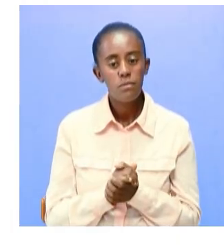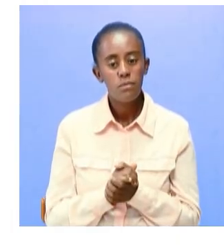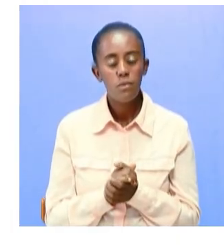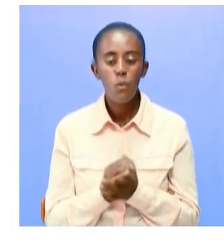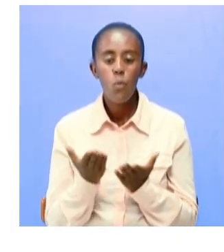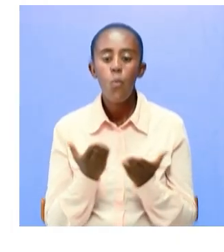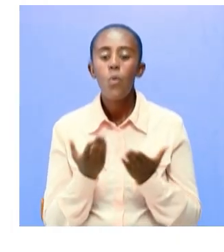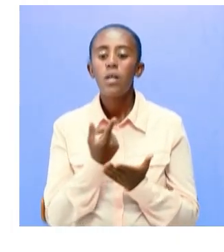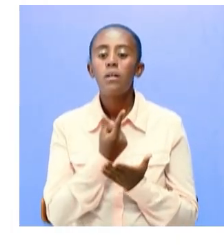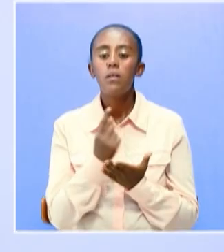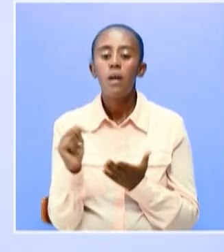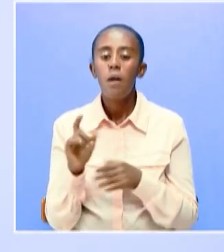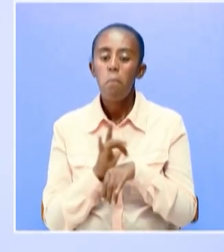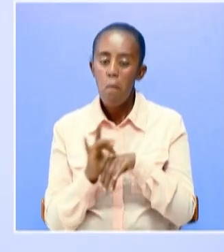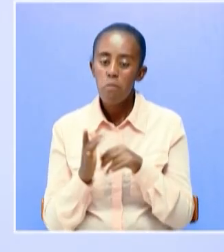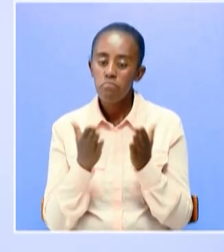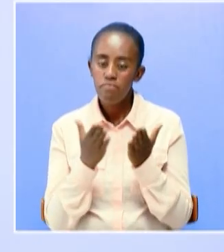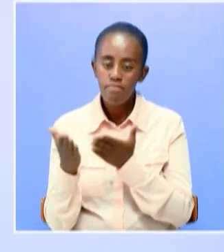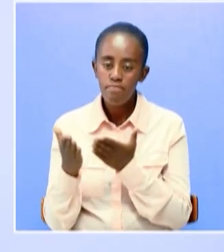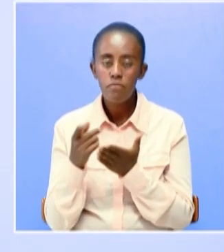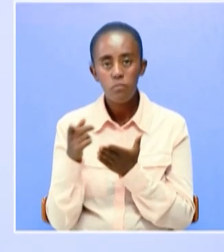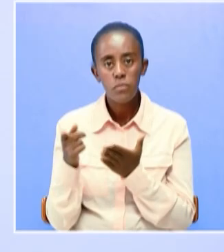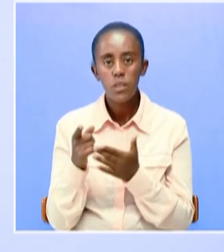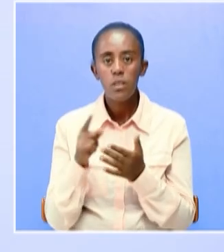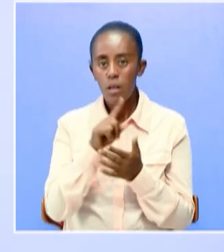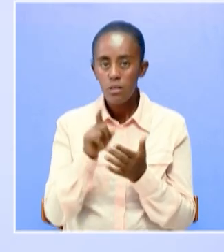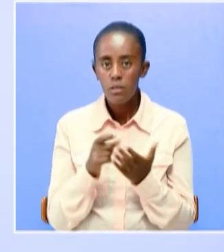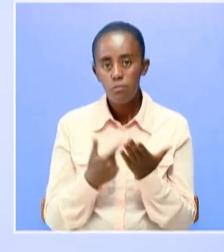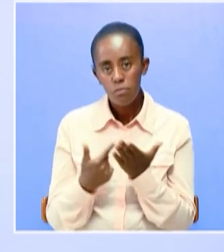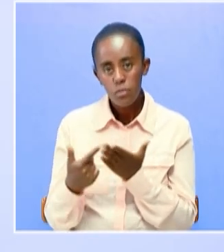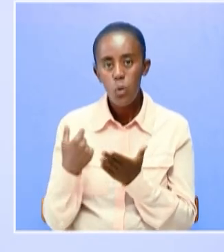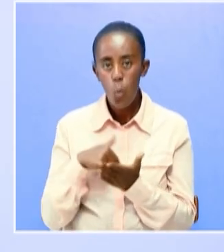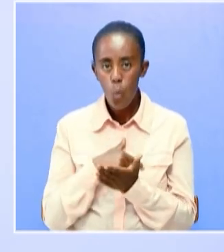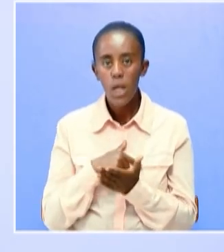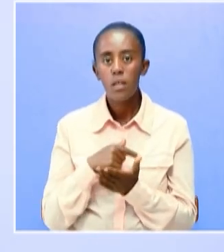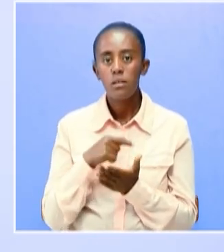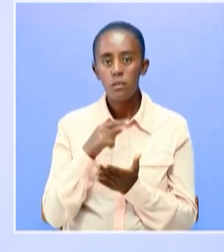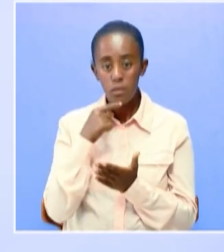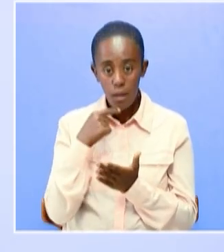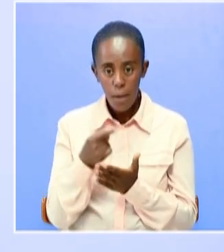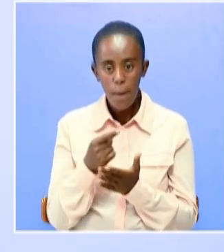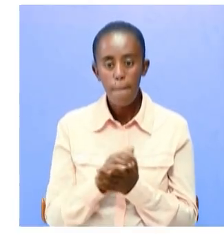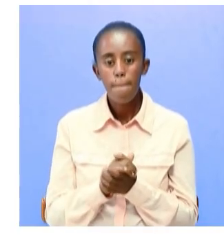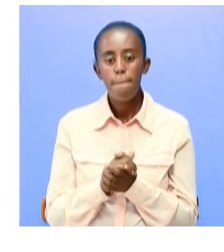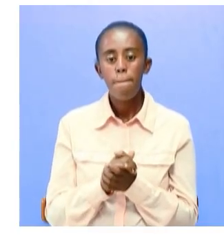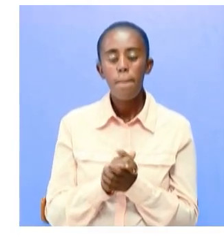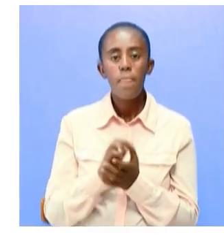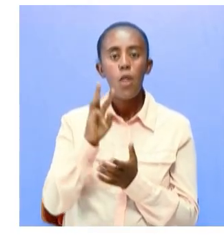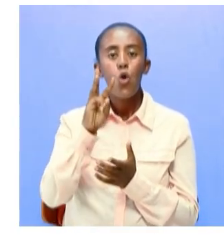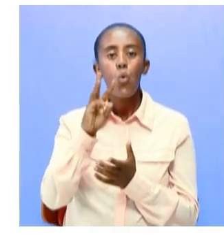the blank is? Can be asked in such ways. And also we can say here, would